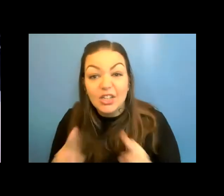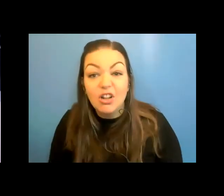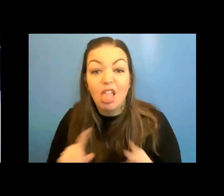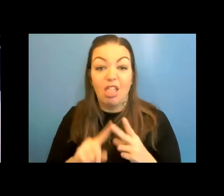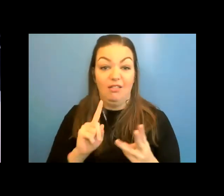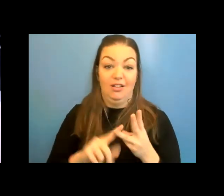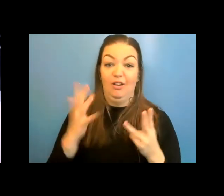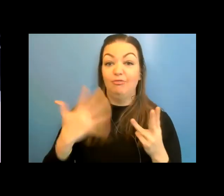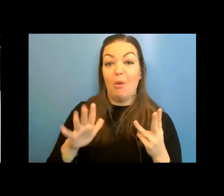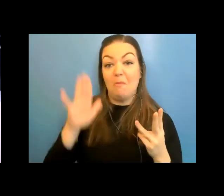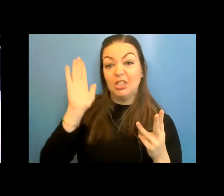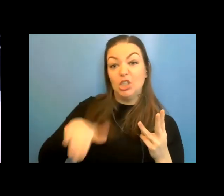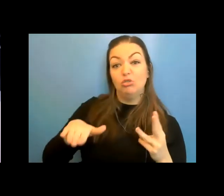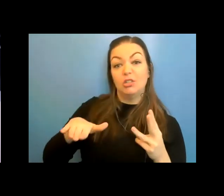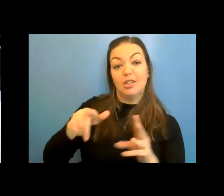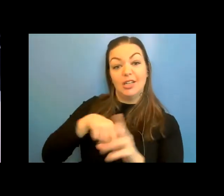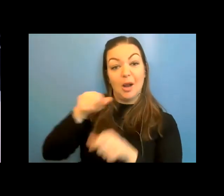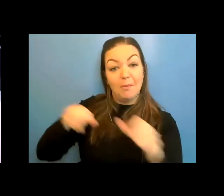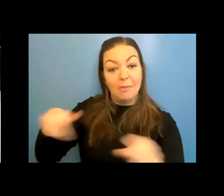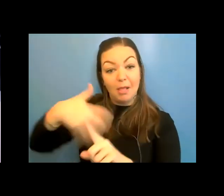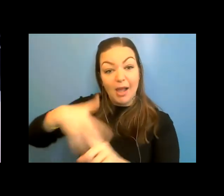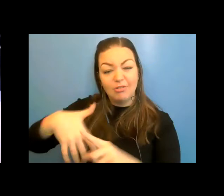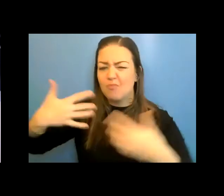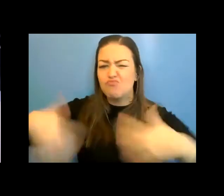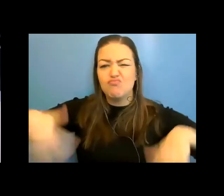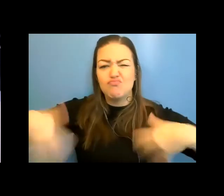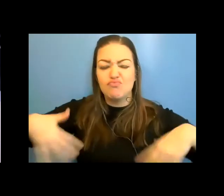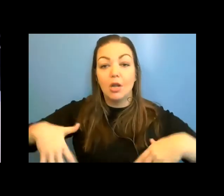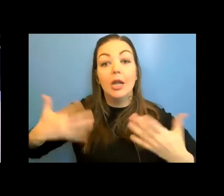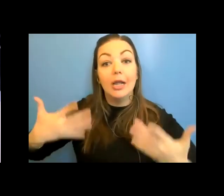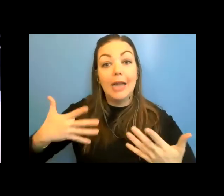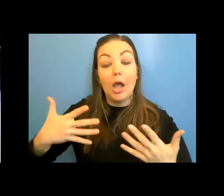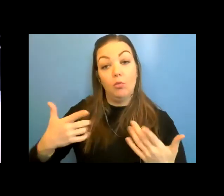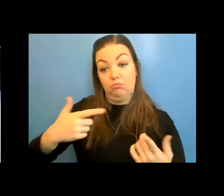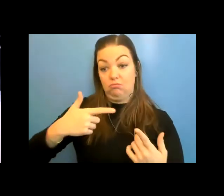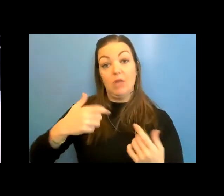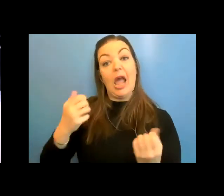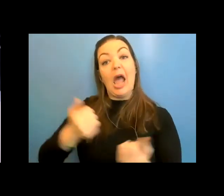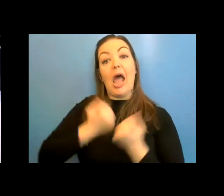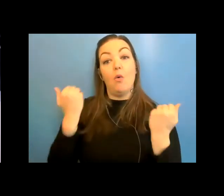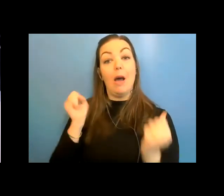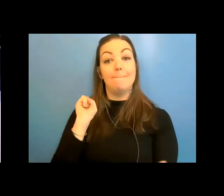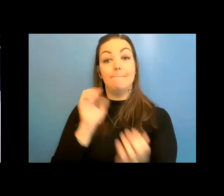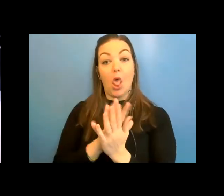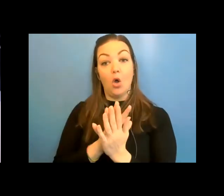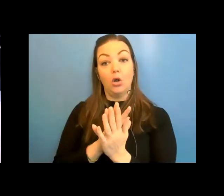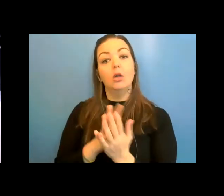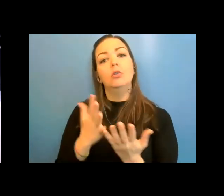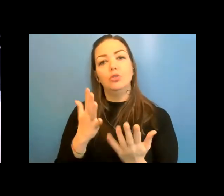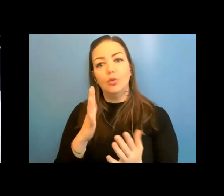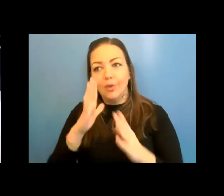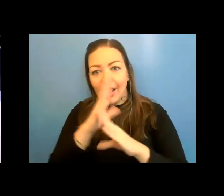people. And I think popping up in the chat, you may find a link to the blog, which introduces you to the board if you're interested